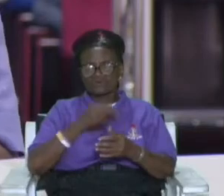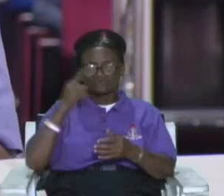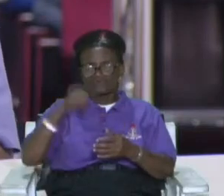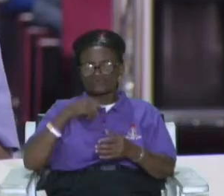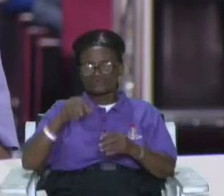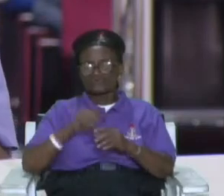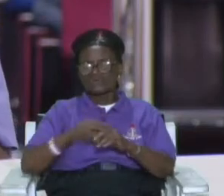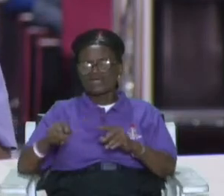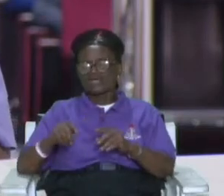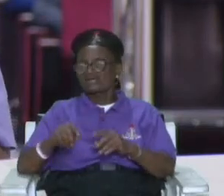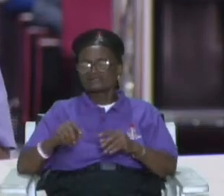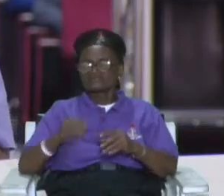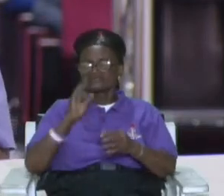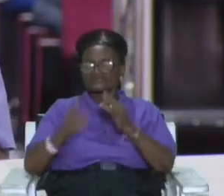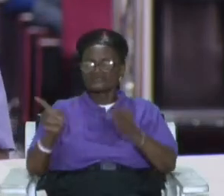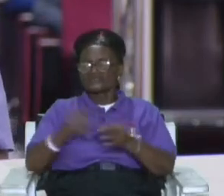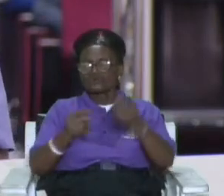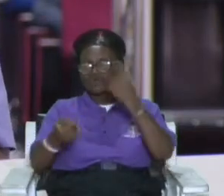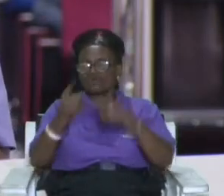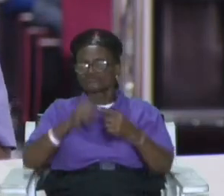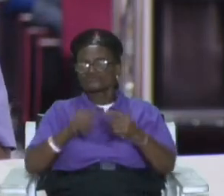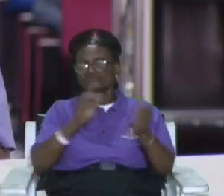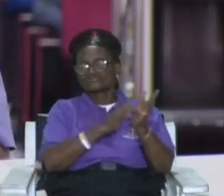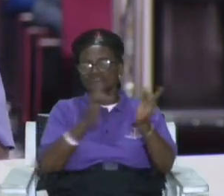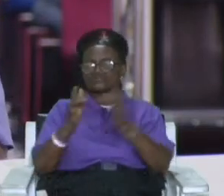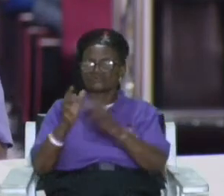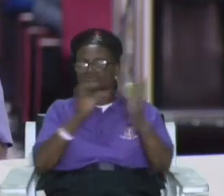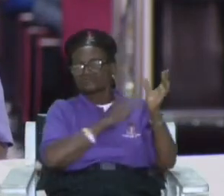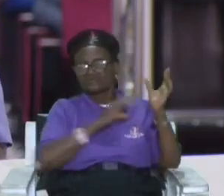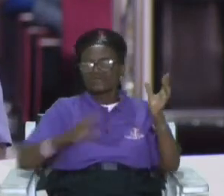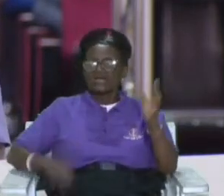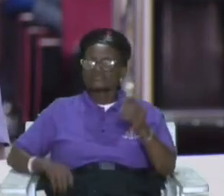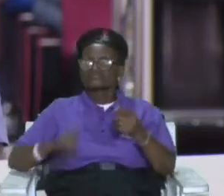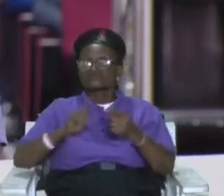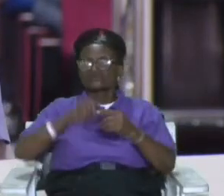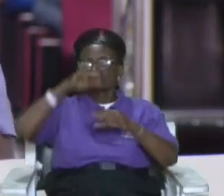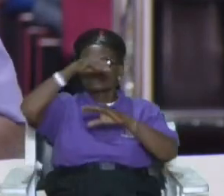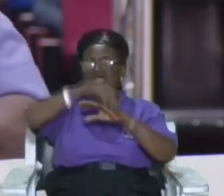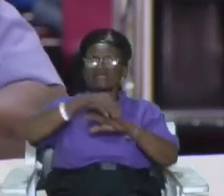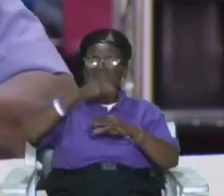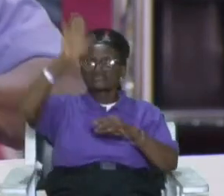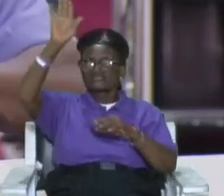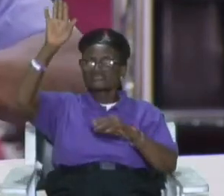If you come to Jesus Christ tonight, his blood will wash you clean